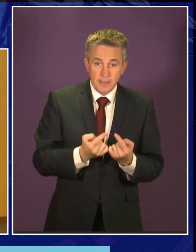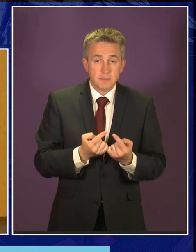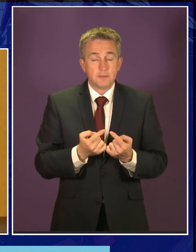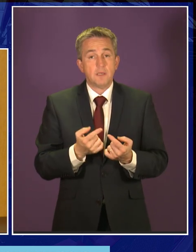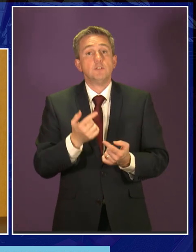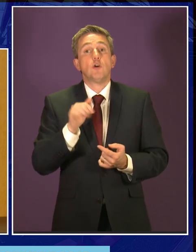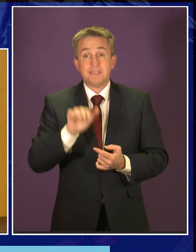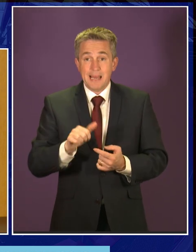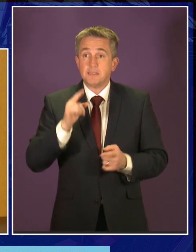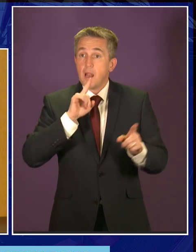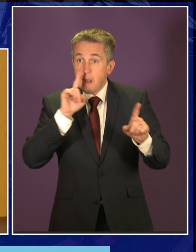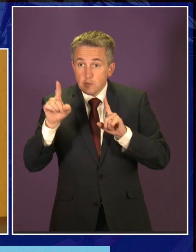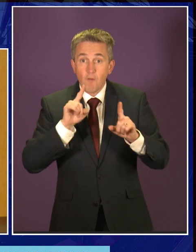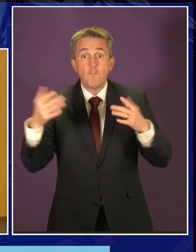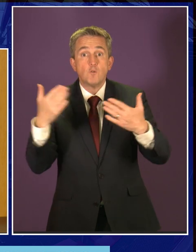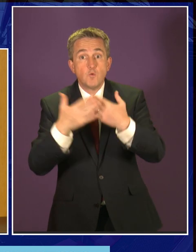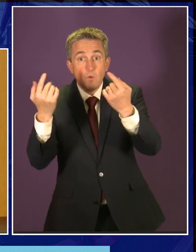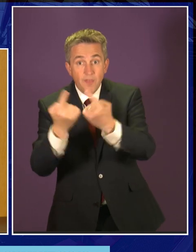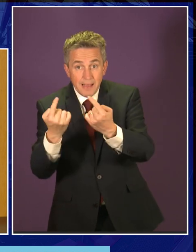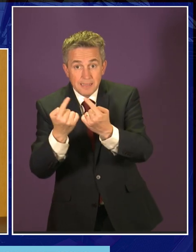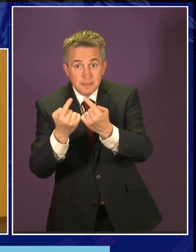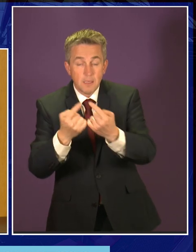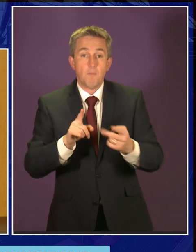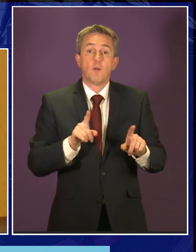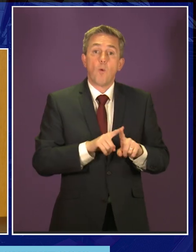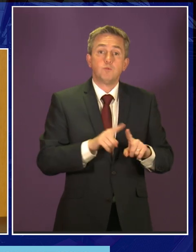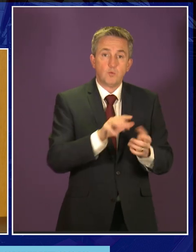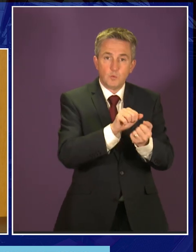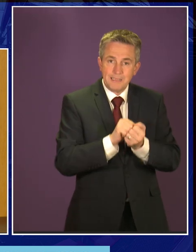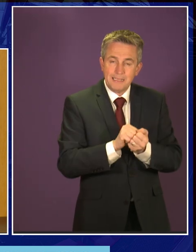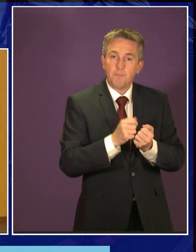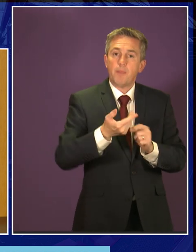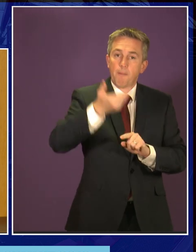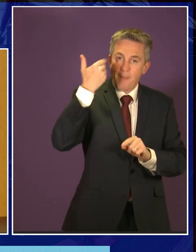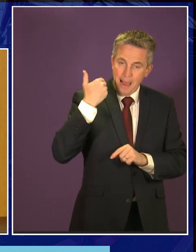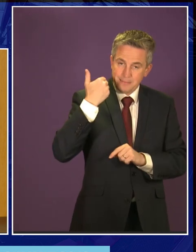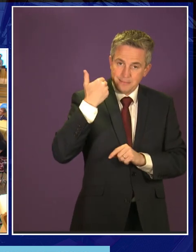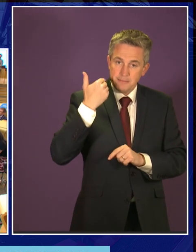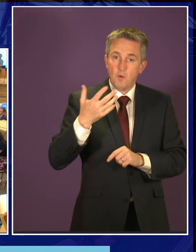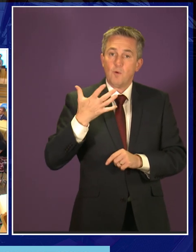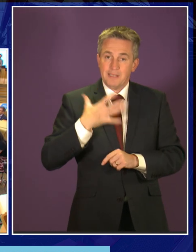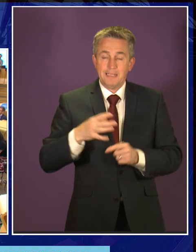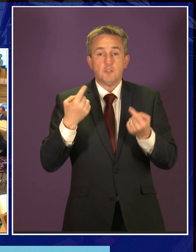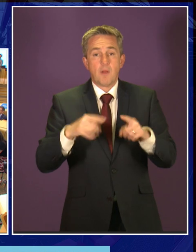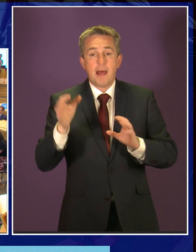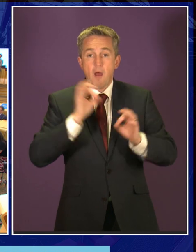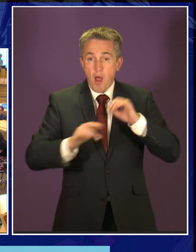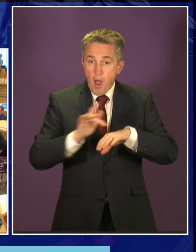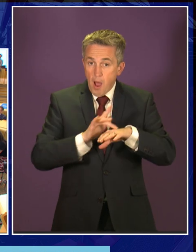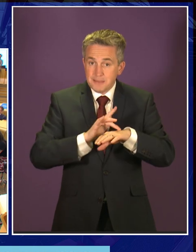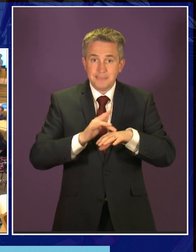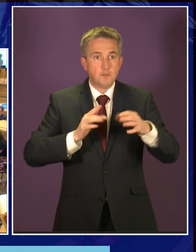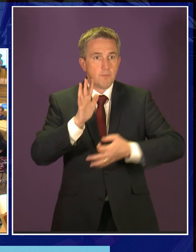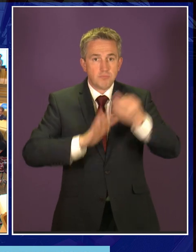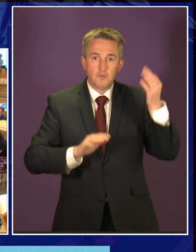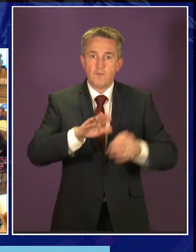to the shiny and the new, but also to burnishing old gold, allowing and encouraging artists to animate your parks,